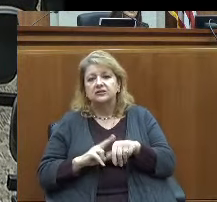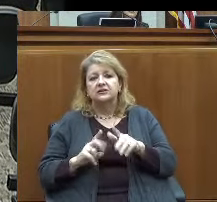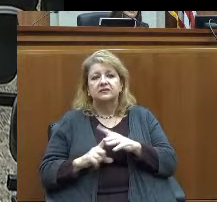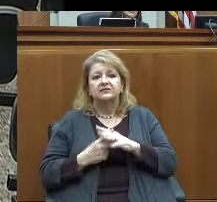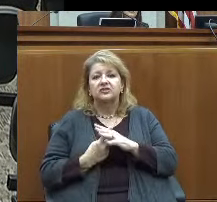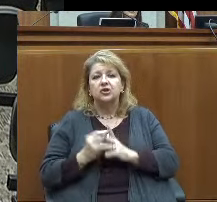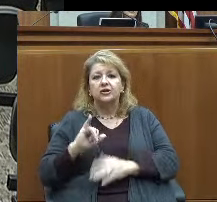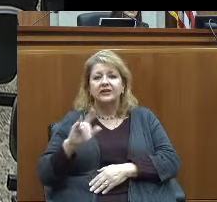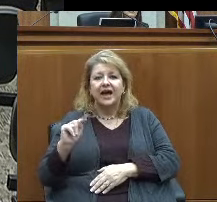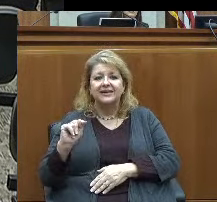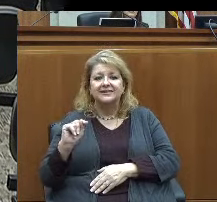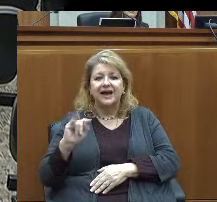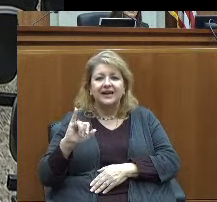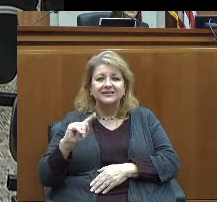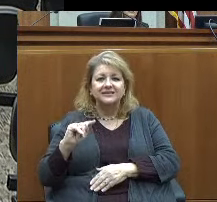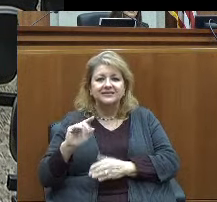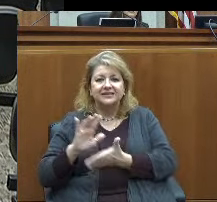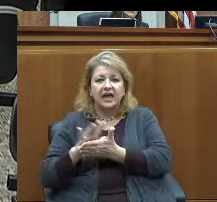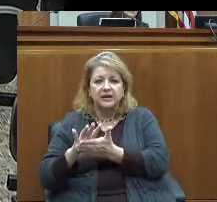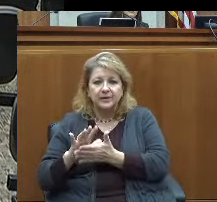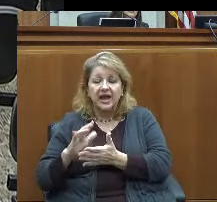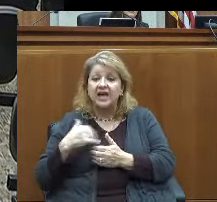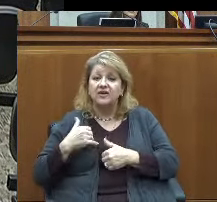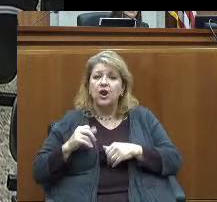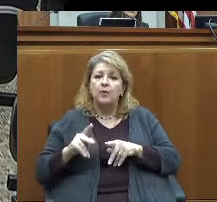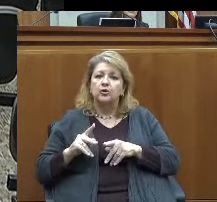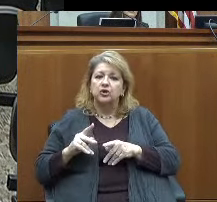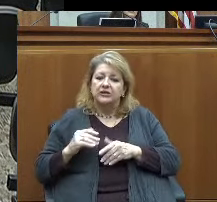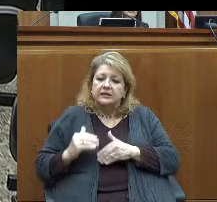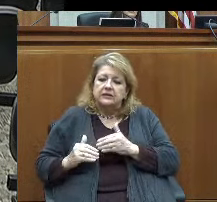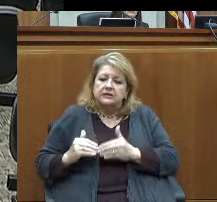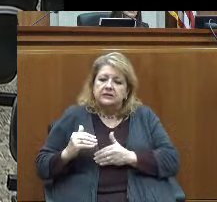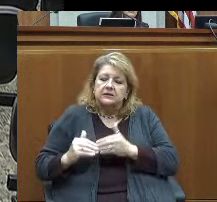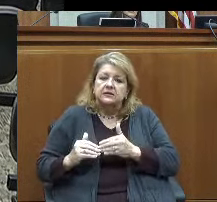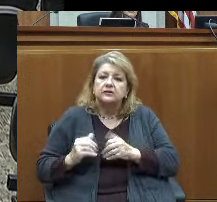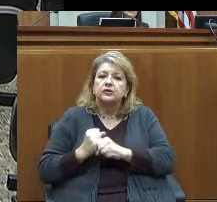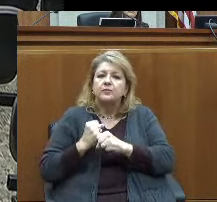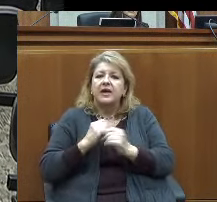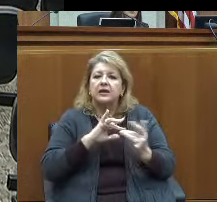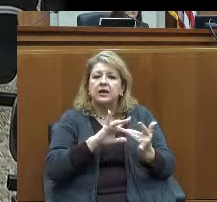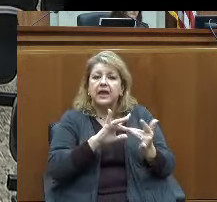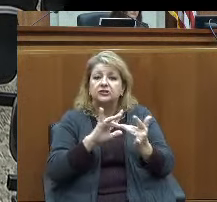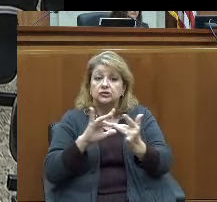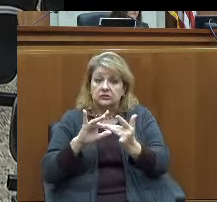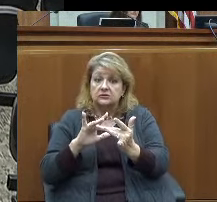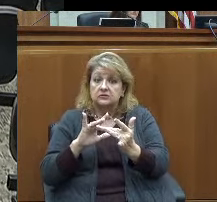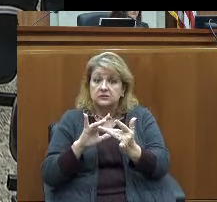a IT academy, like I've had some opportunities along the way to make those connections, and